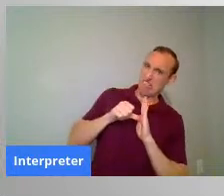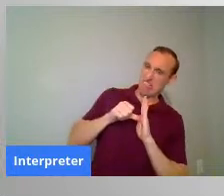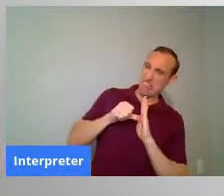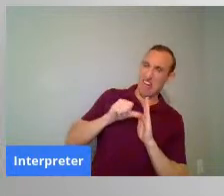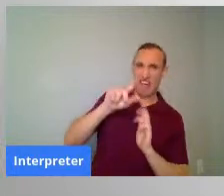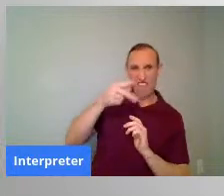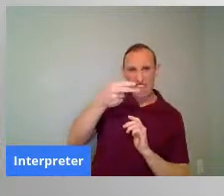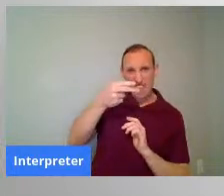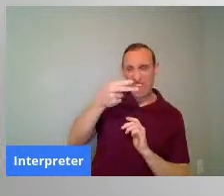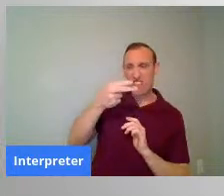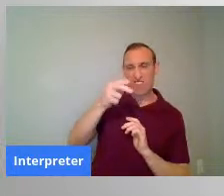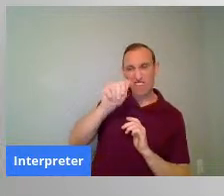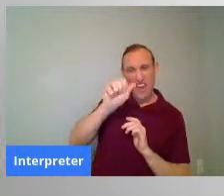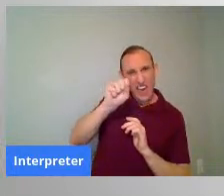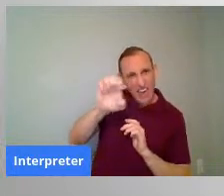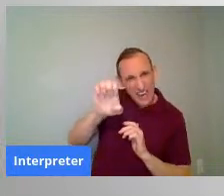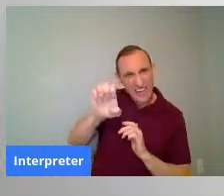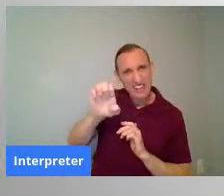reopening. I mean,